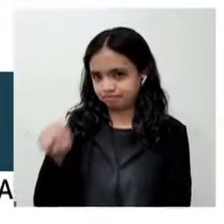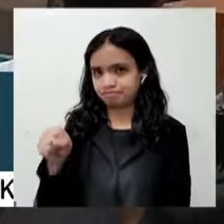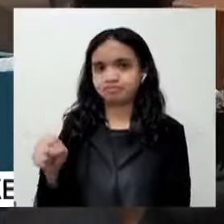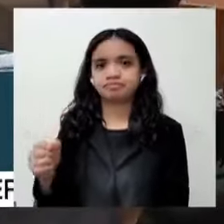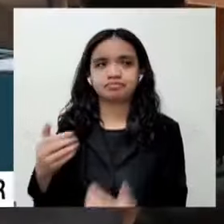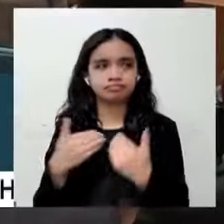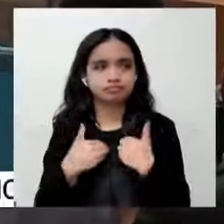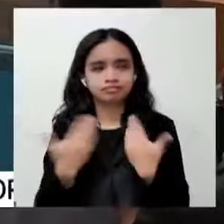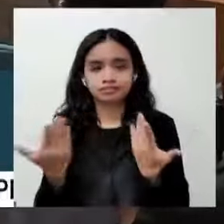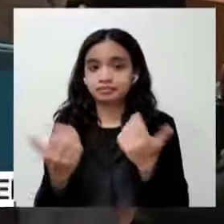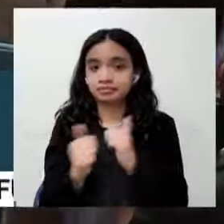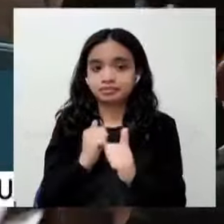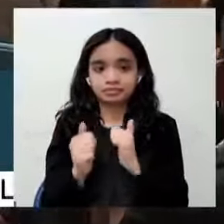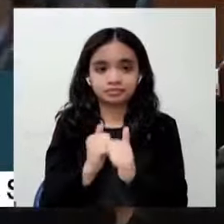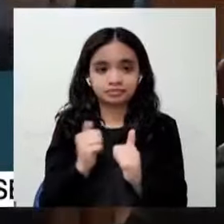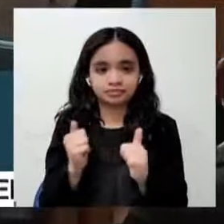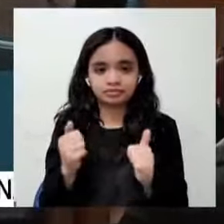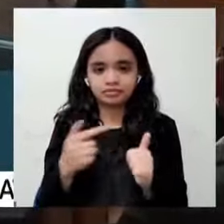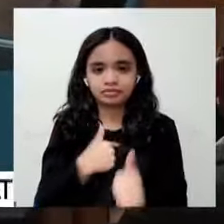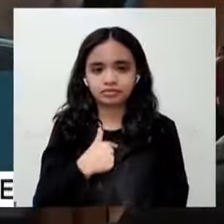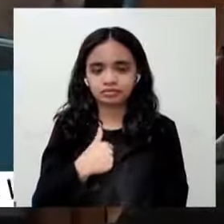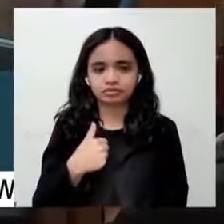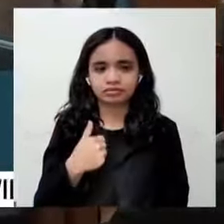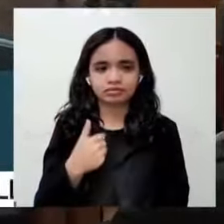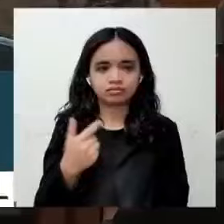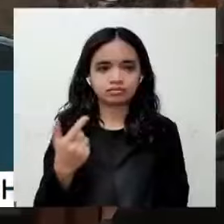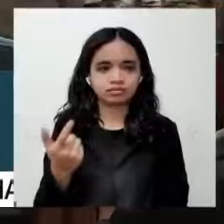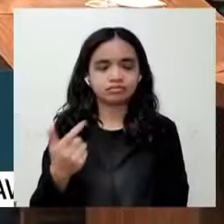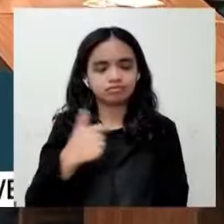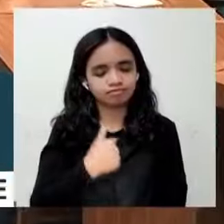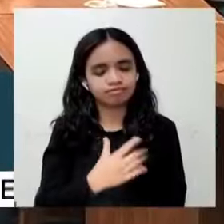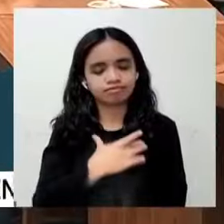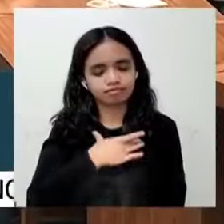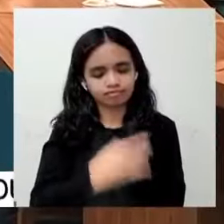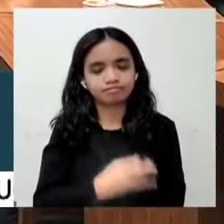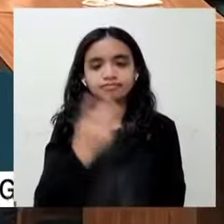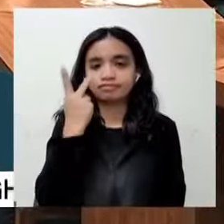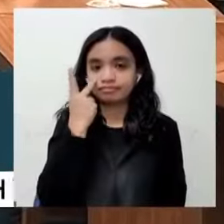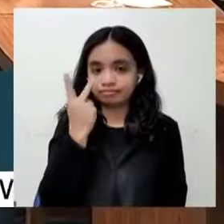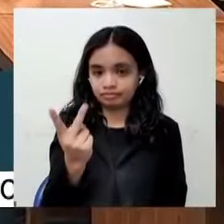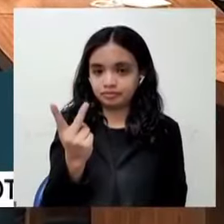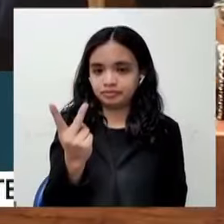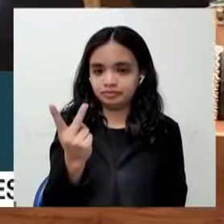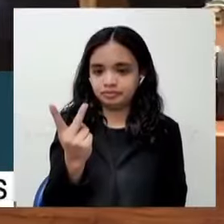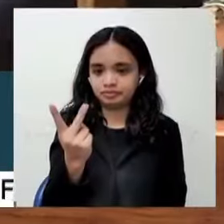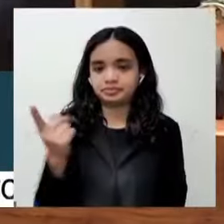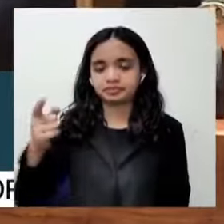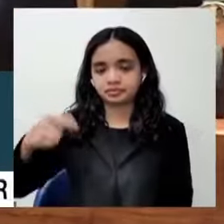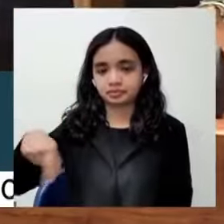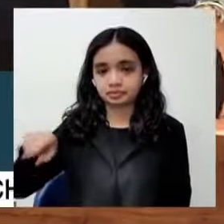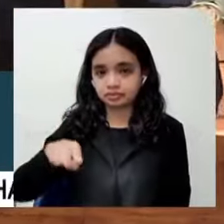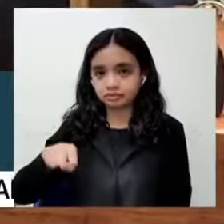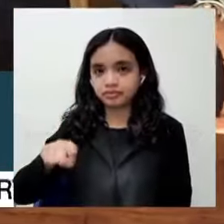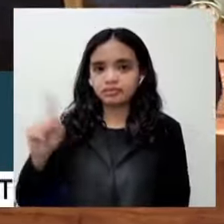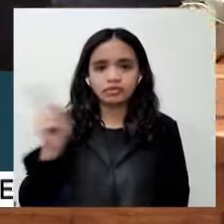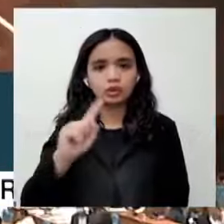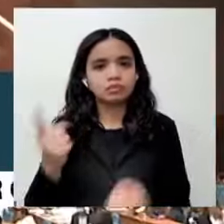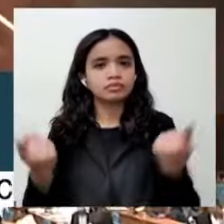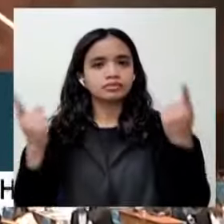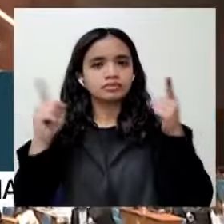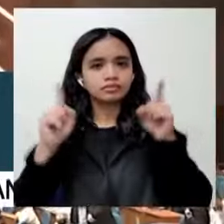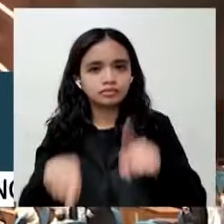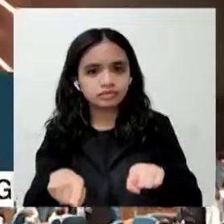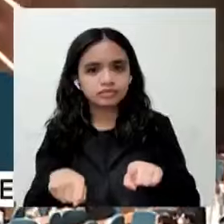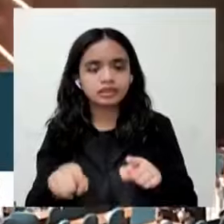a neophyte, Ms. Carmina, and I would love to see that that day. What's going to happen? Kagaya ho